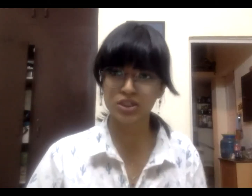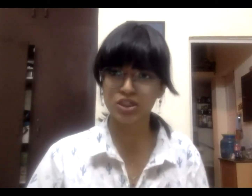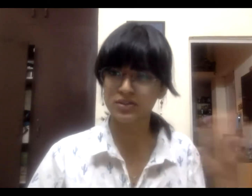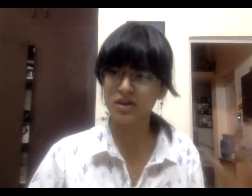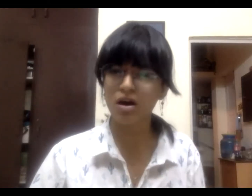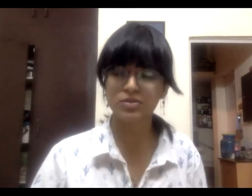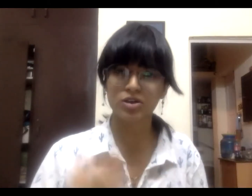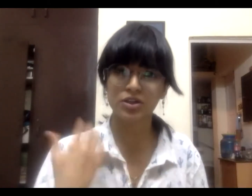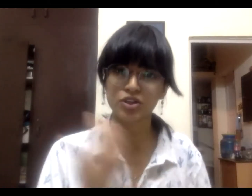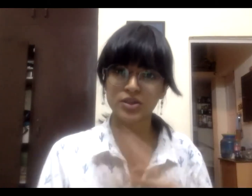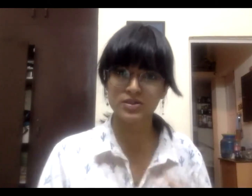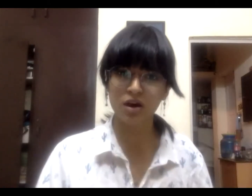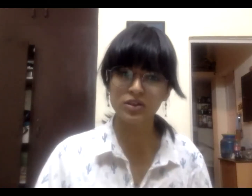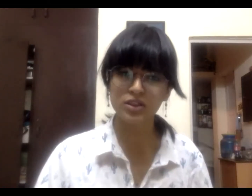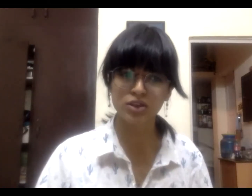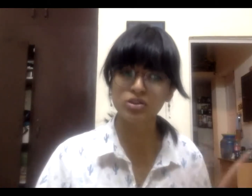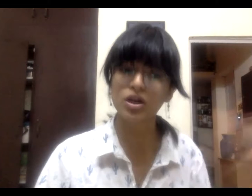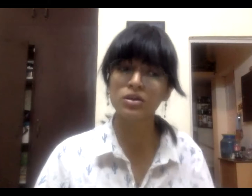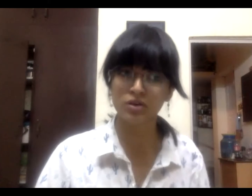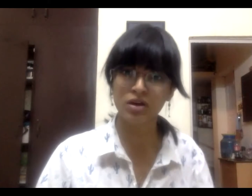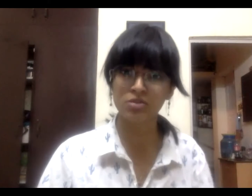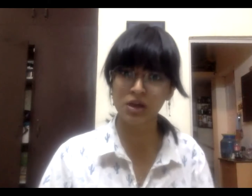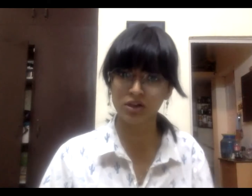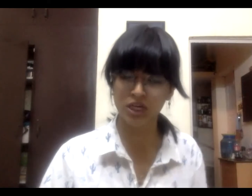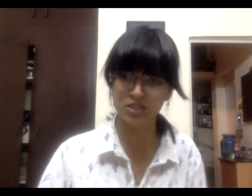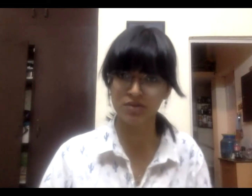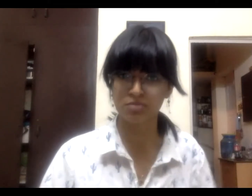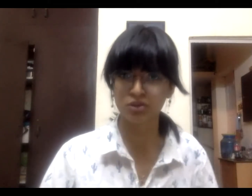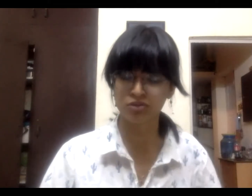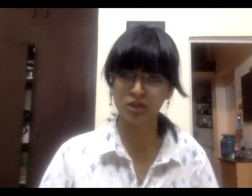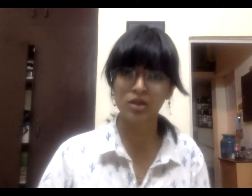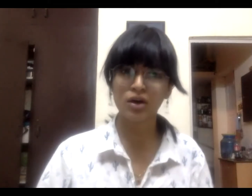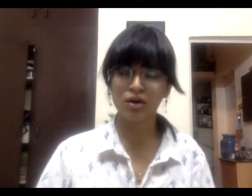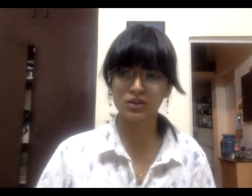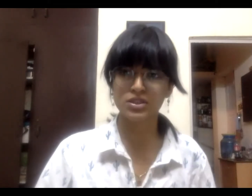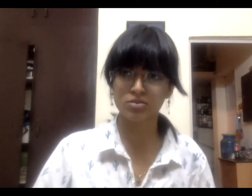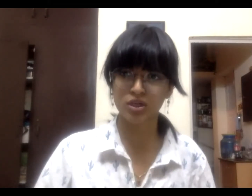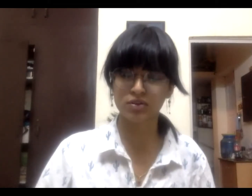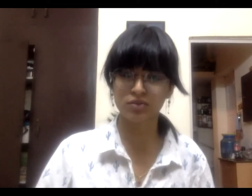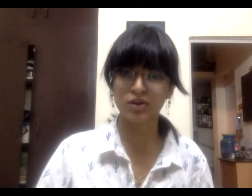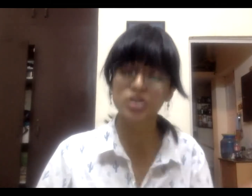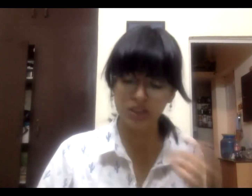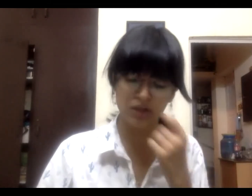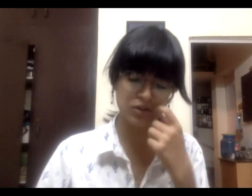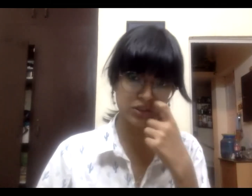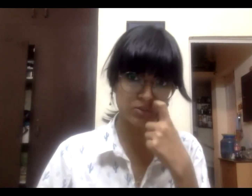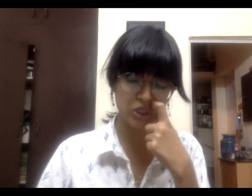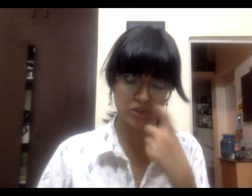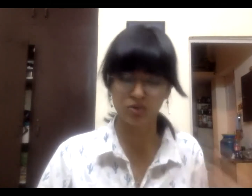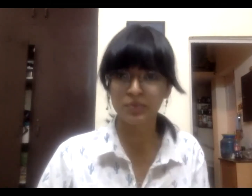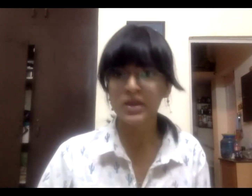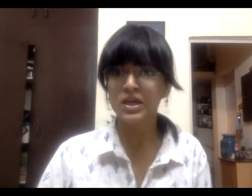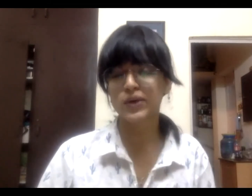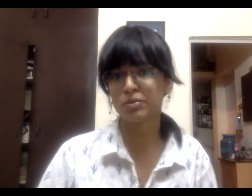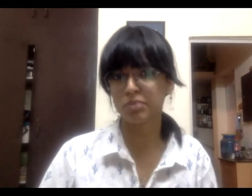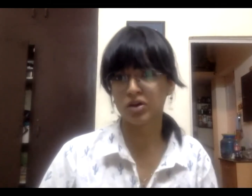about indigenous art, about indigenous artists, Dr. Annapurna Garimella writes very beautifully on the subject, very critically on the subject.